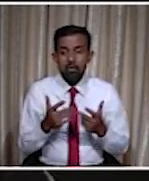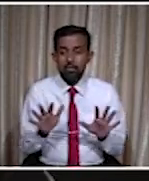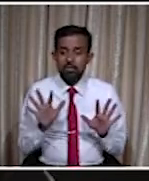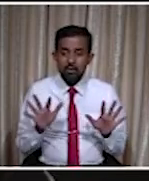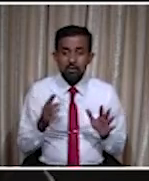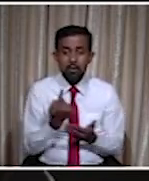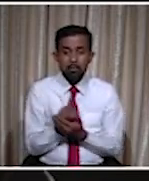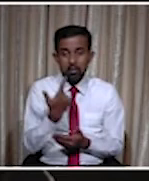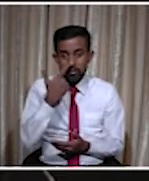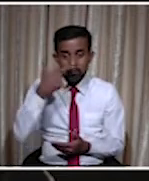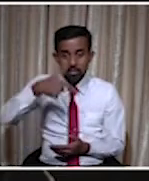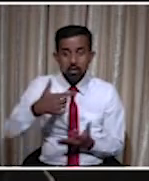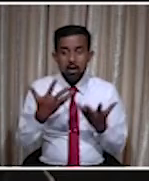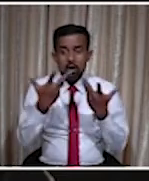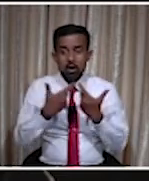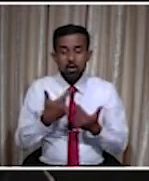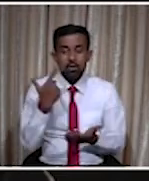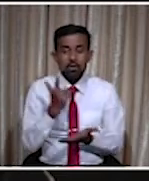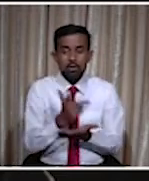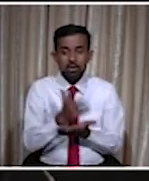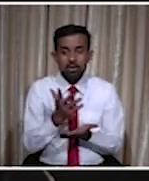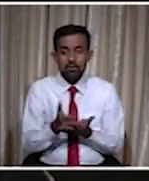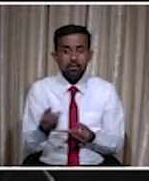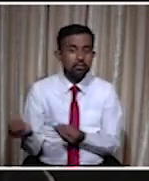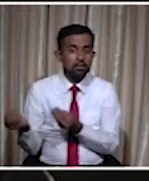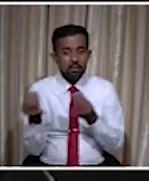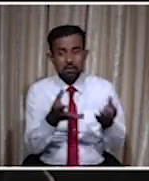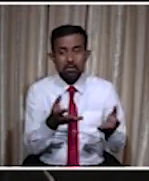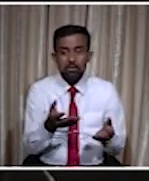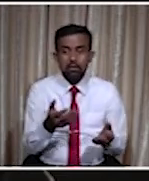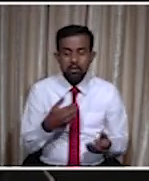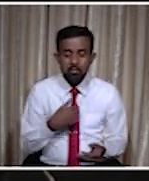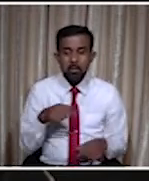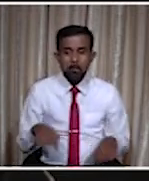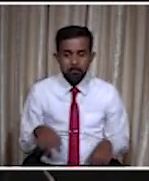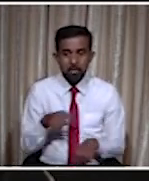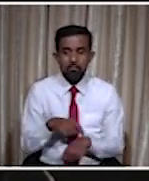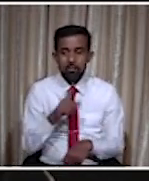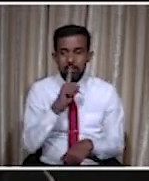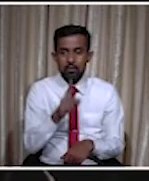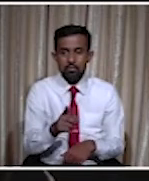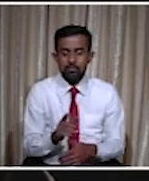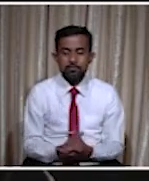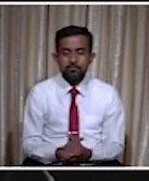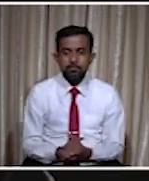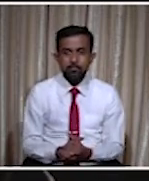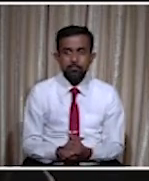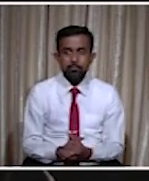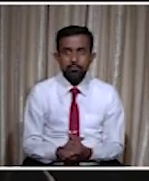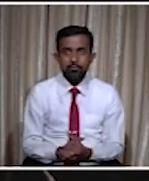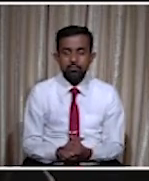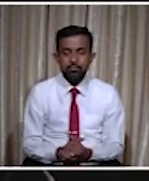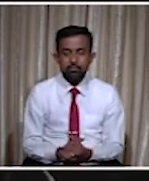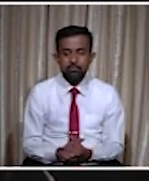coastal areas of the country. Particularly, I had been visiting some of these areas recently, particularly in Oliville and Kalmuni